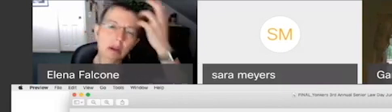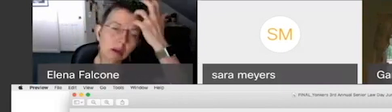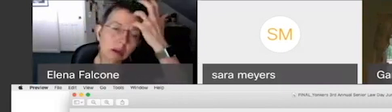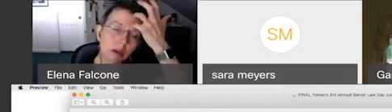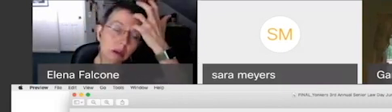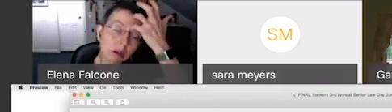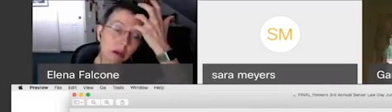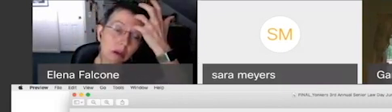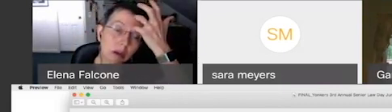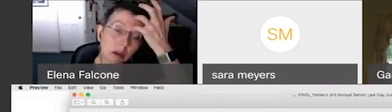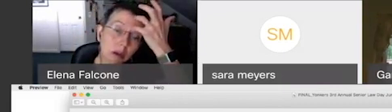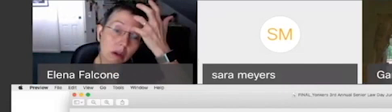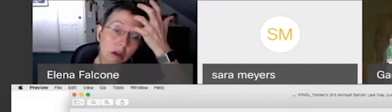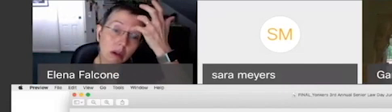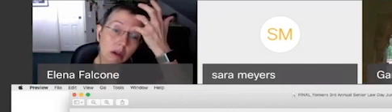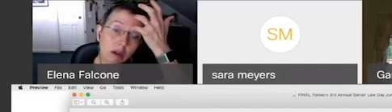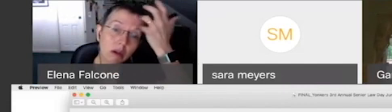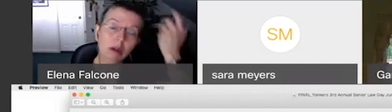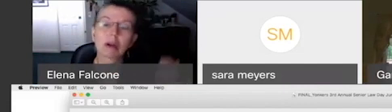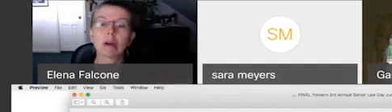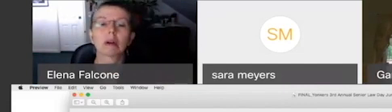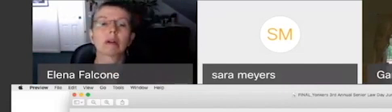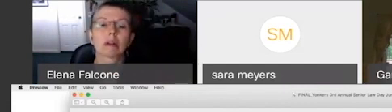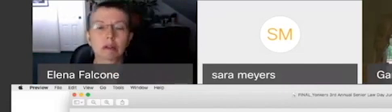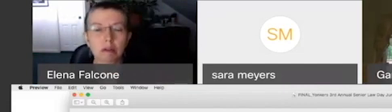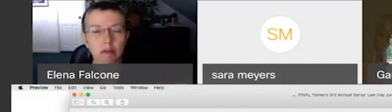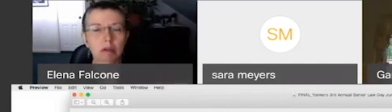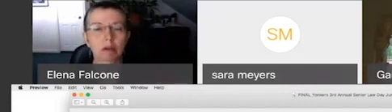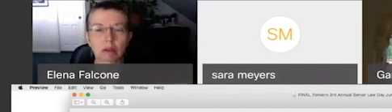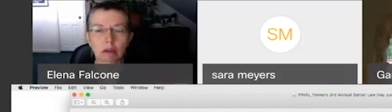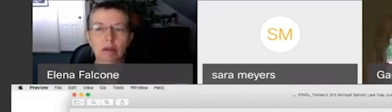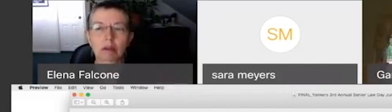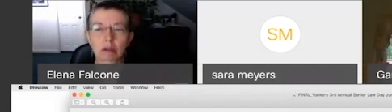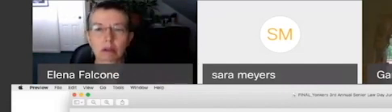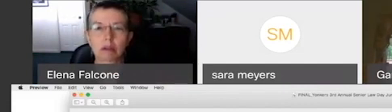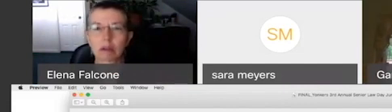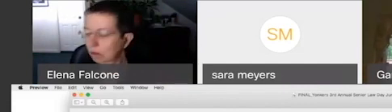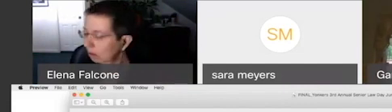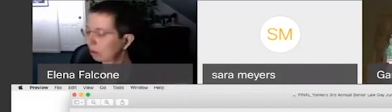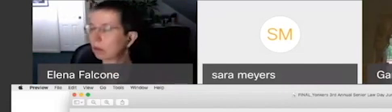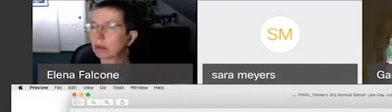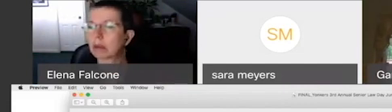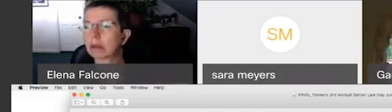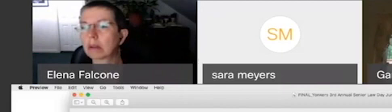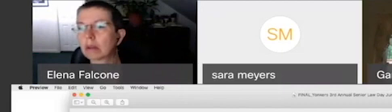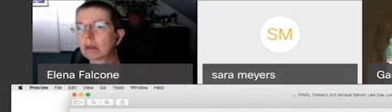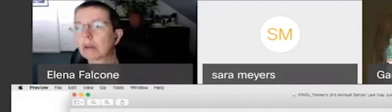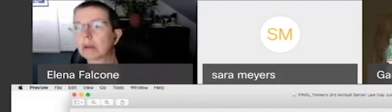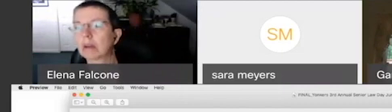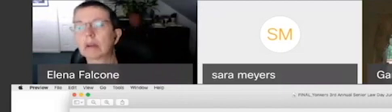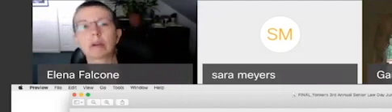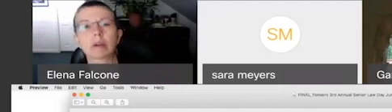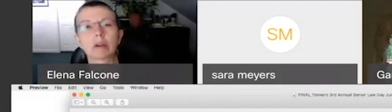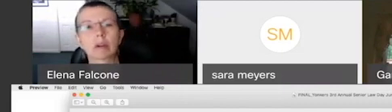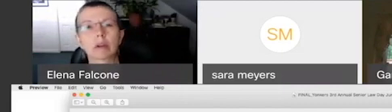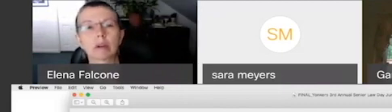care, but there was never anything before this for home care. So now there's going to be a